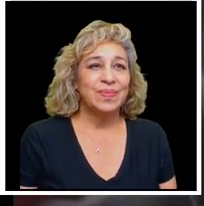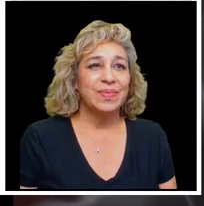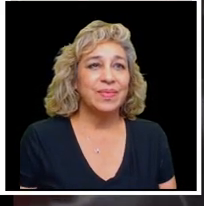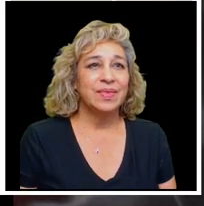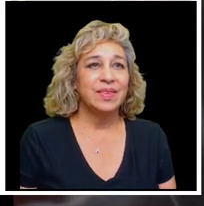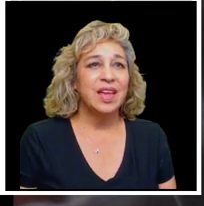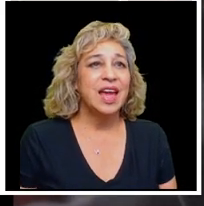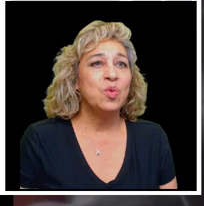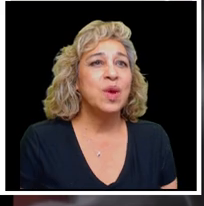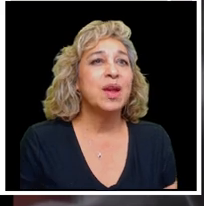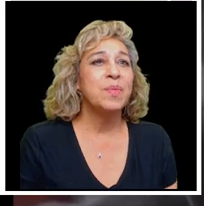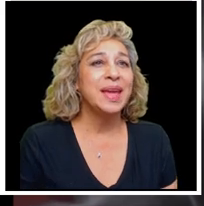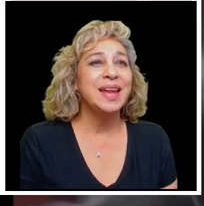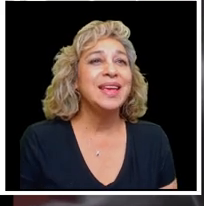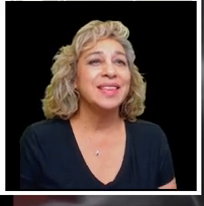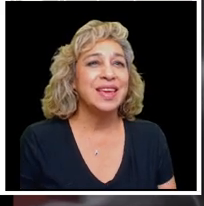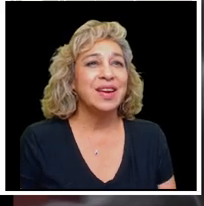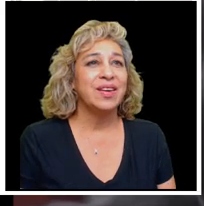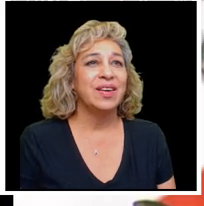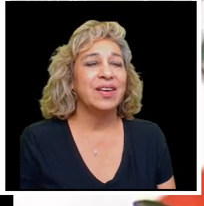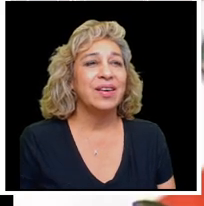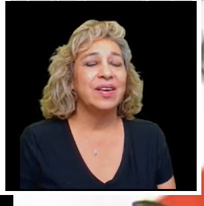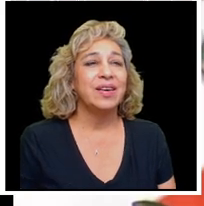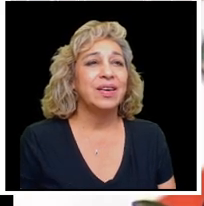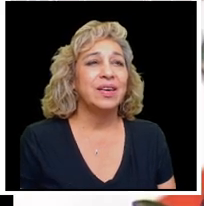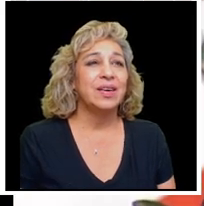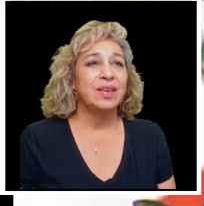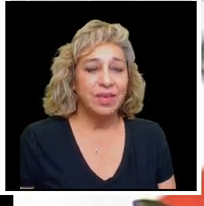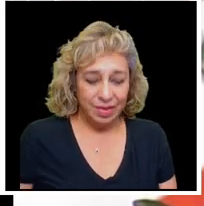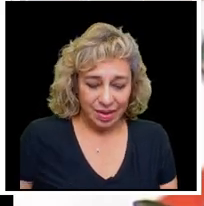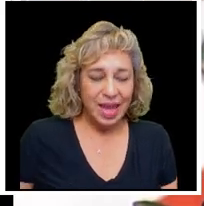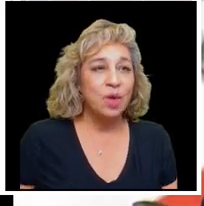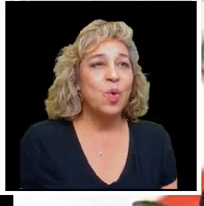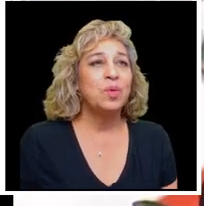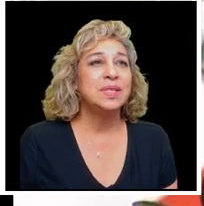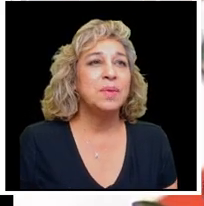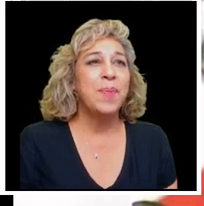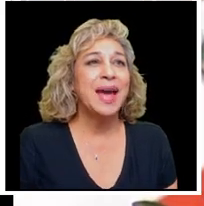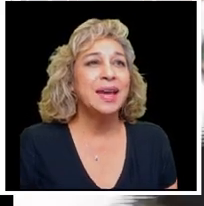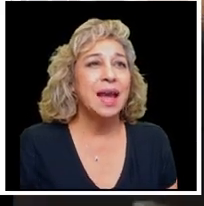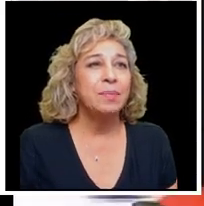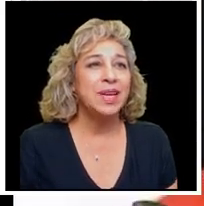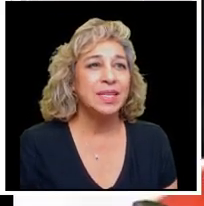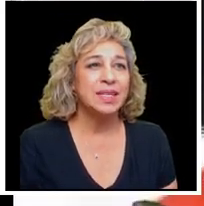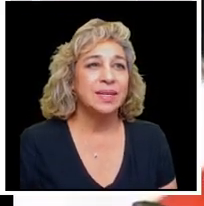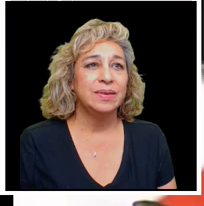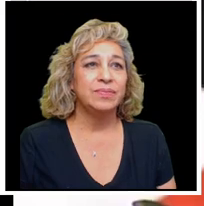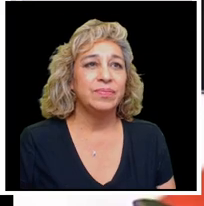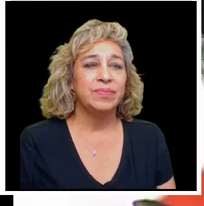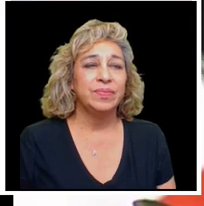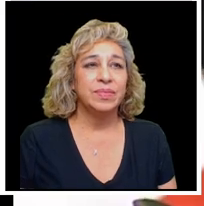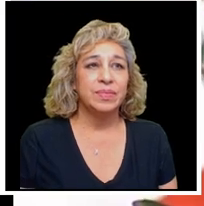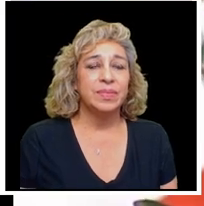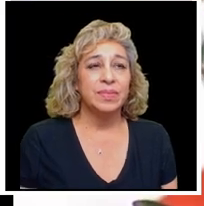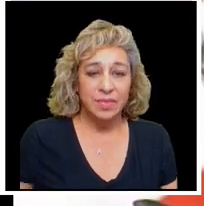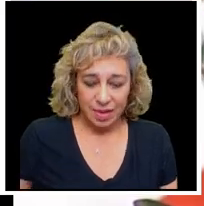and we are beginning again and what was the bad habit